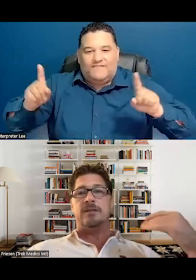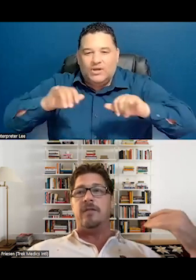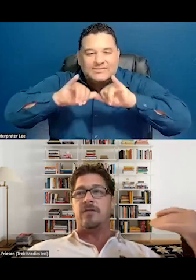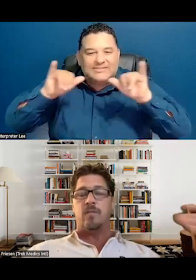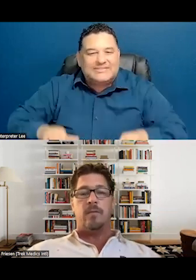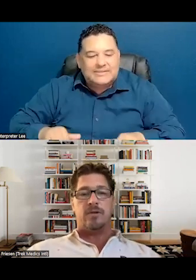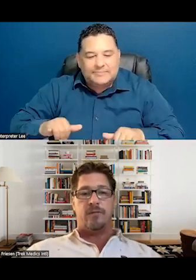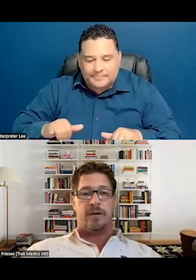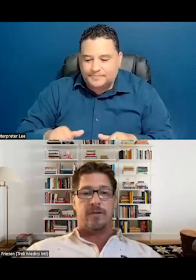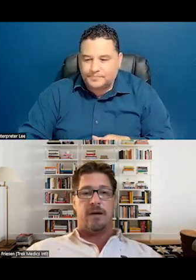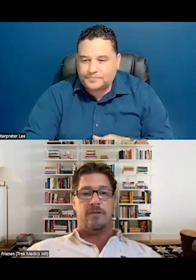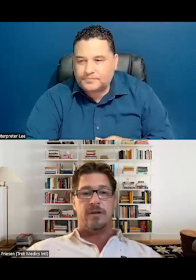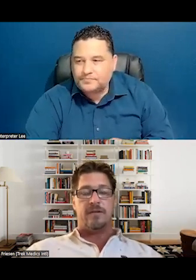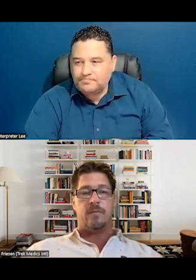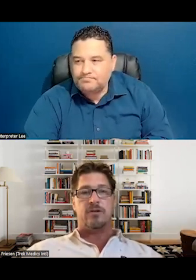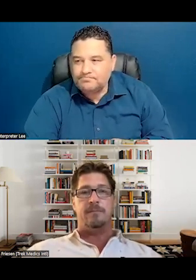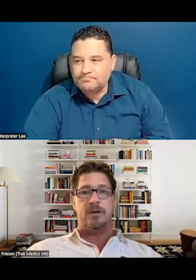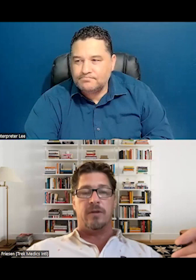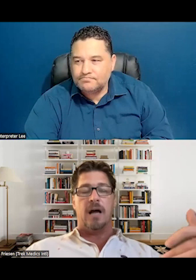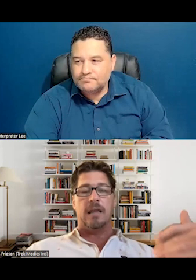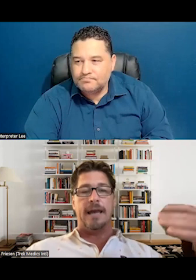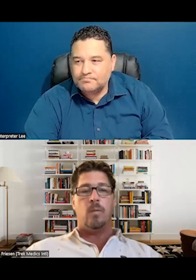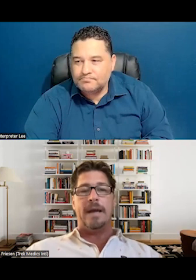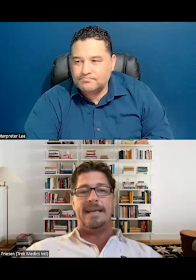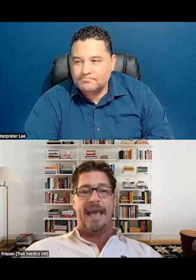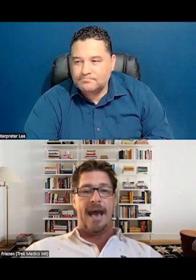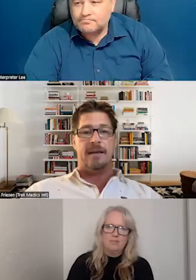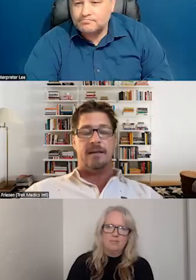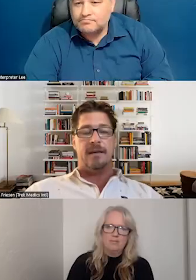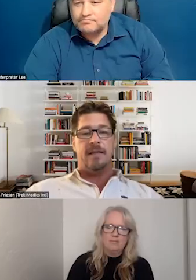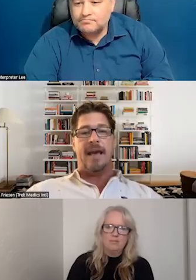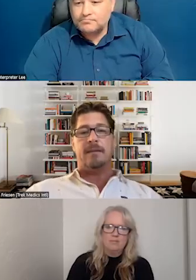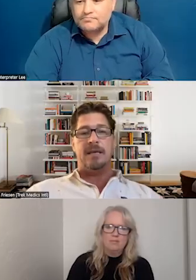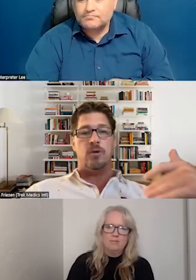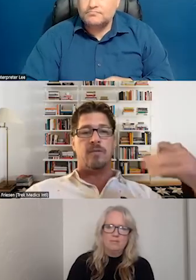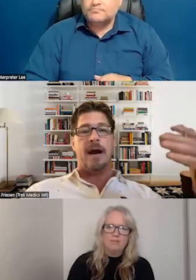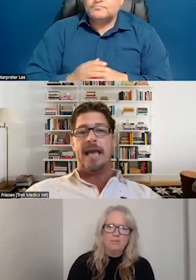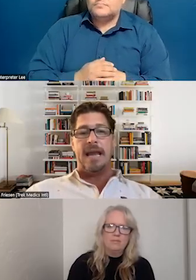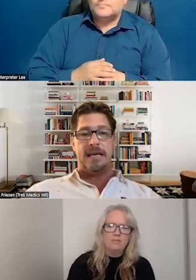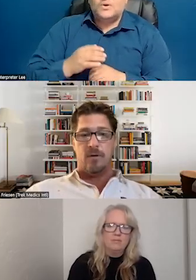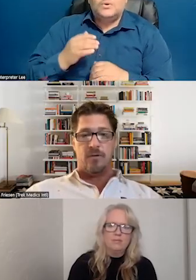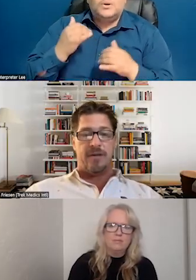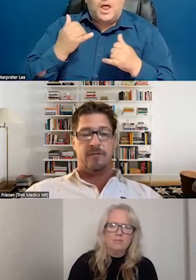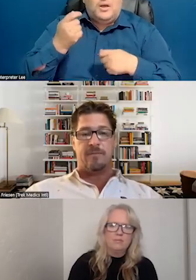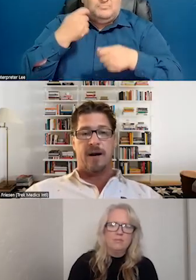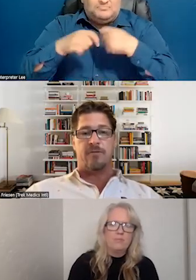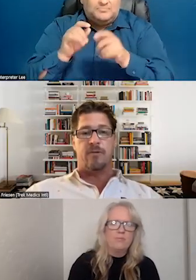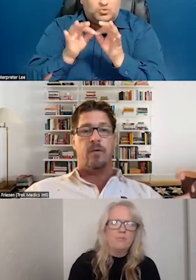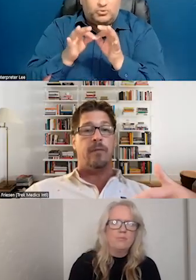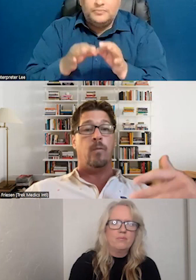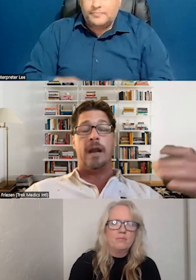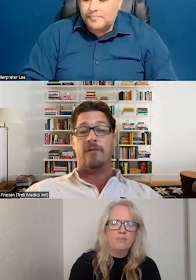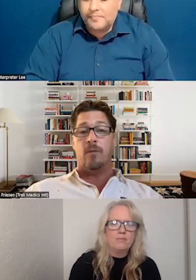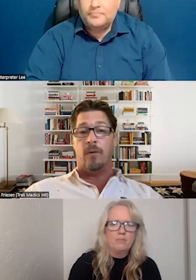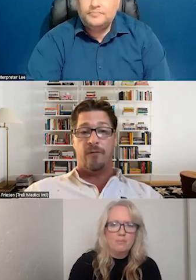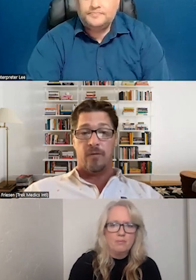we said, this is where we should focus our energies, is we should build a lightweight CAD that can be used by any emergency response group